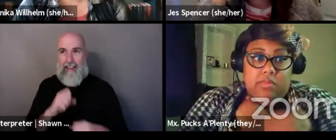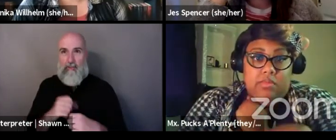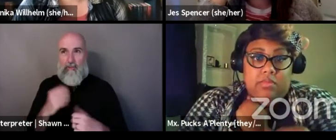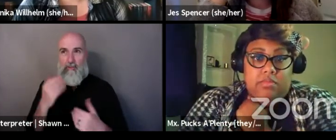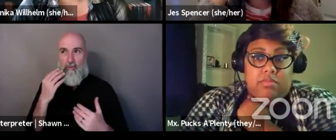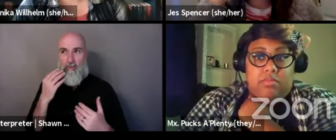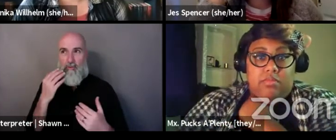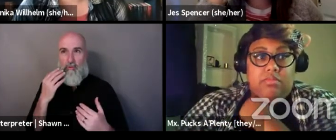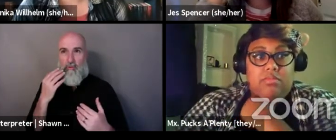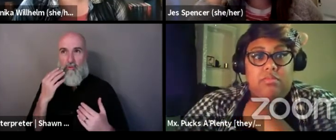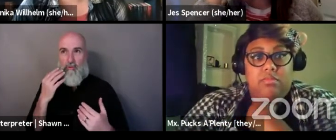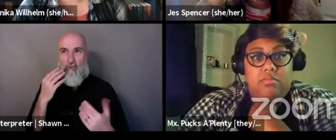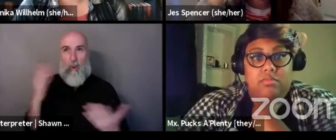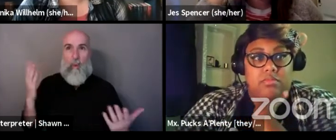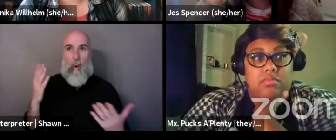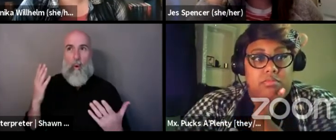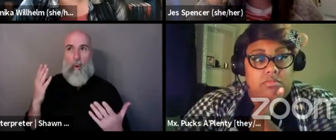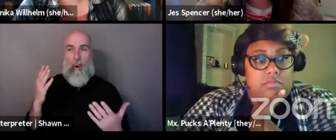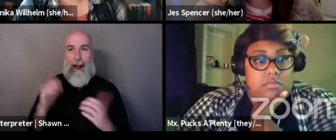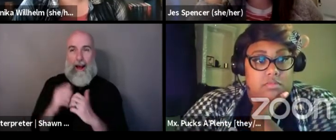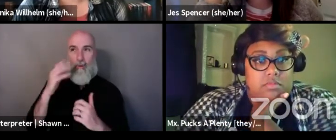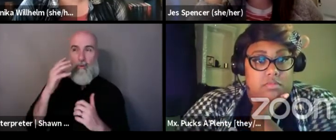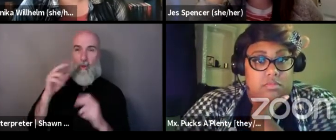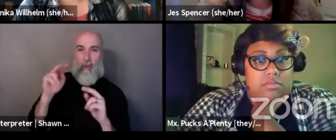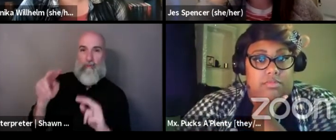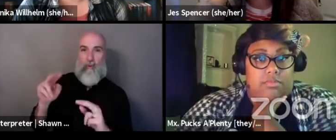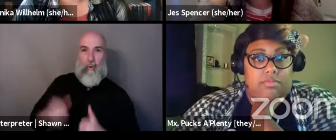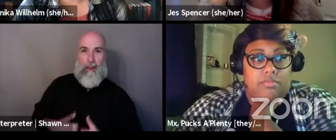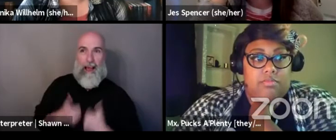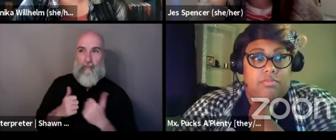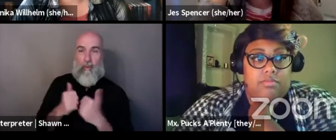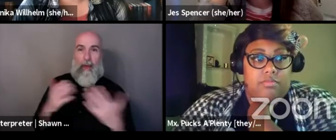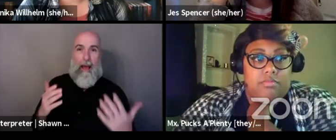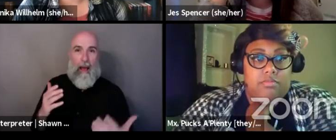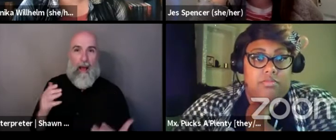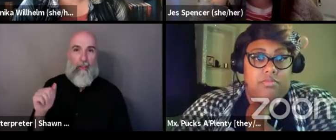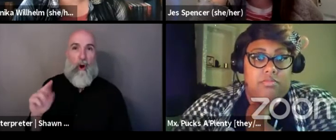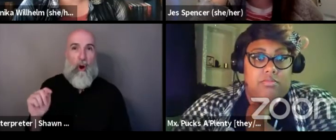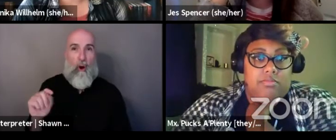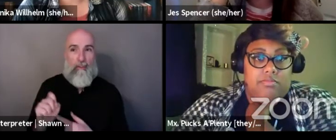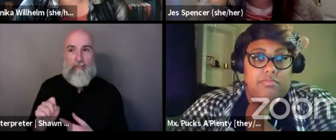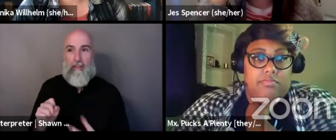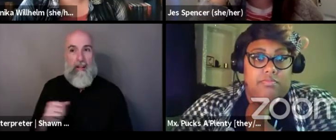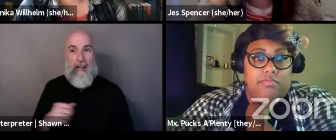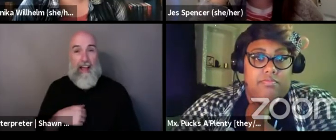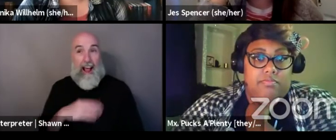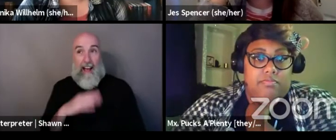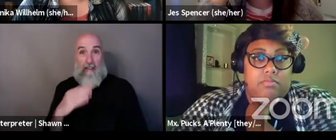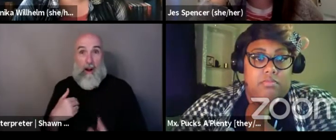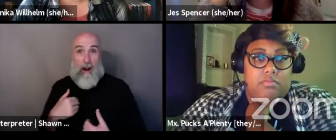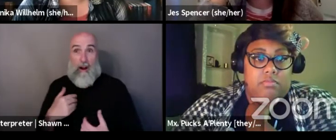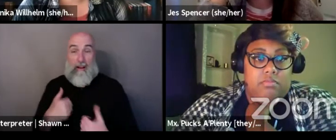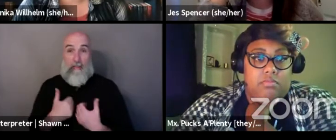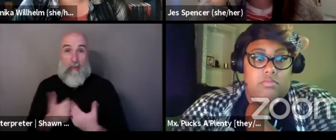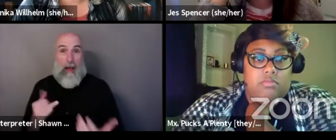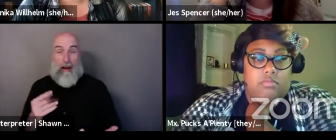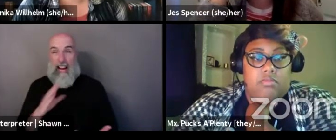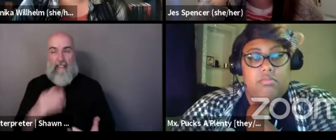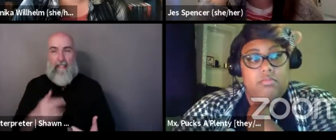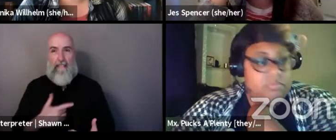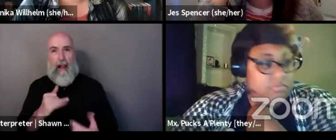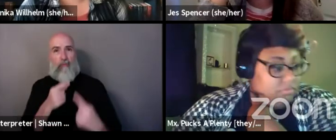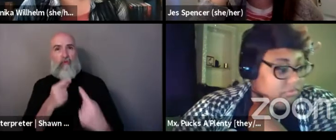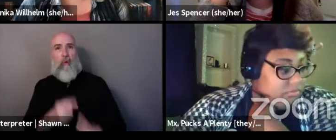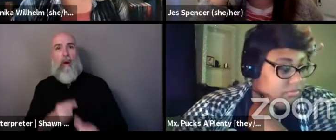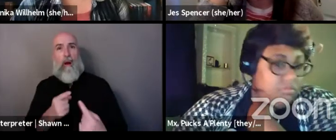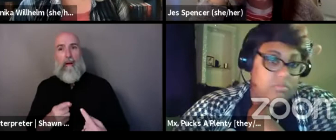the arts. I've never lived it. I can't imagine it. And to me, it never felt like a struggle. And that, you know, I feel like a